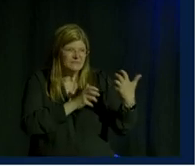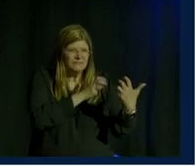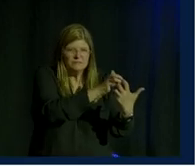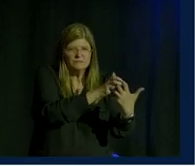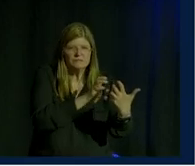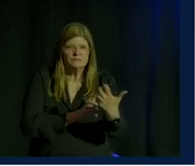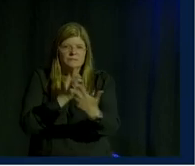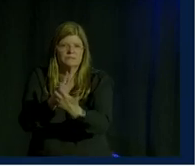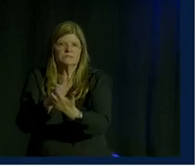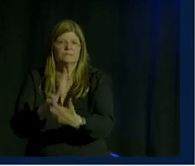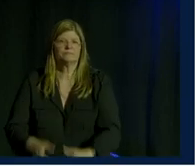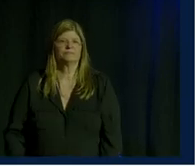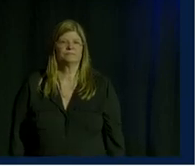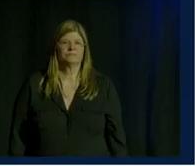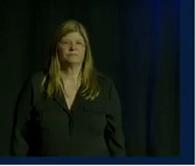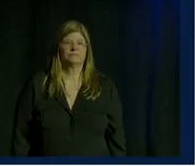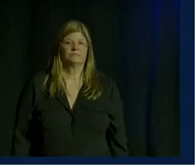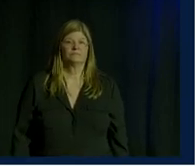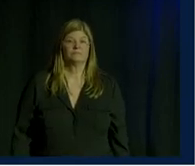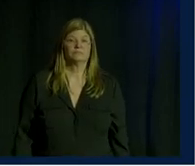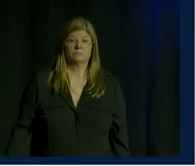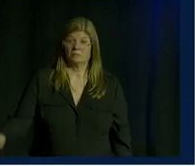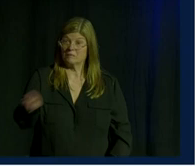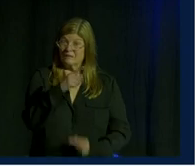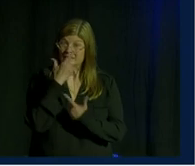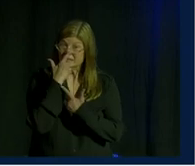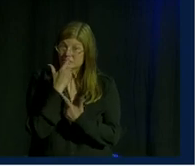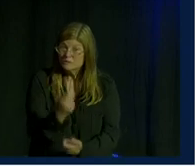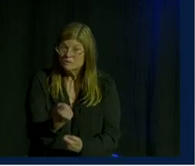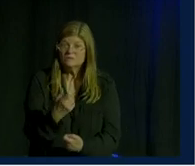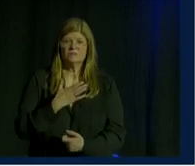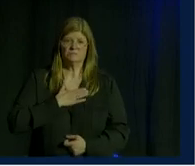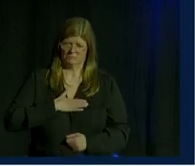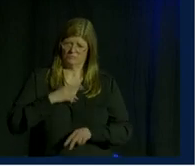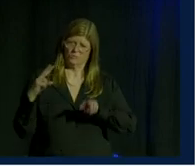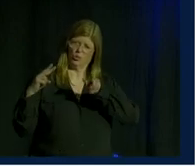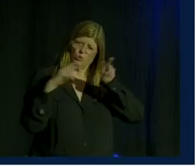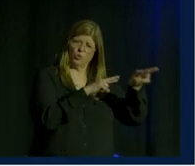you who are interested to please visit our website at